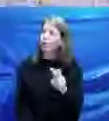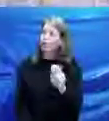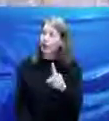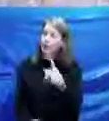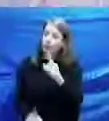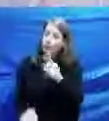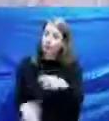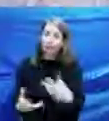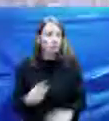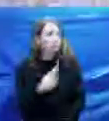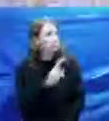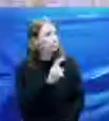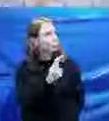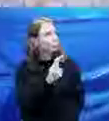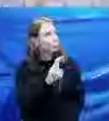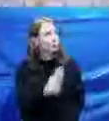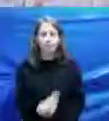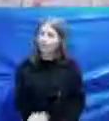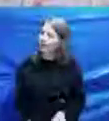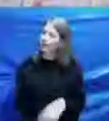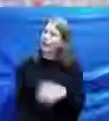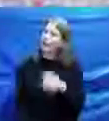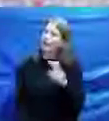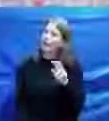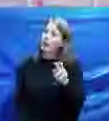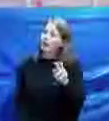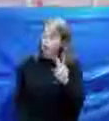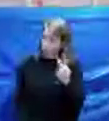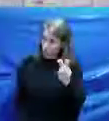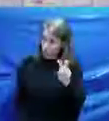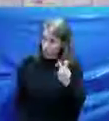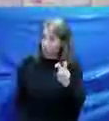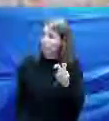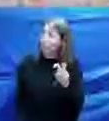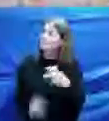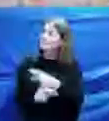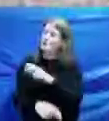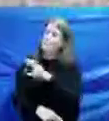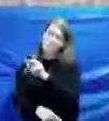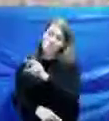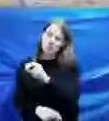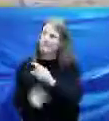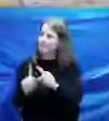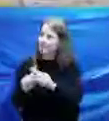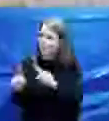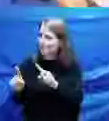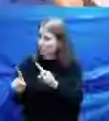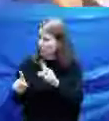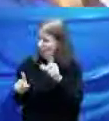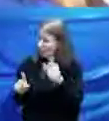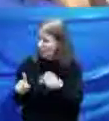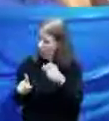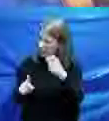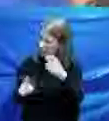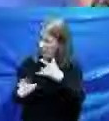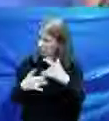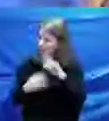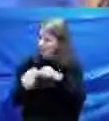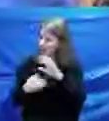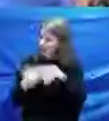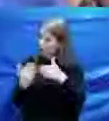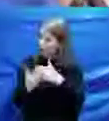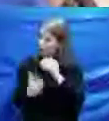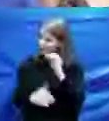in what? Times 30. 30. But does she need to deal with all those zeros? Yeah. No. So what would I have to do to figure this